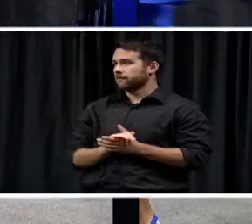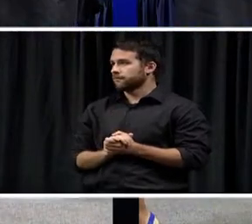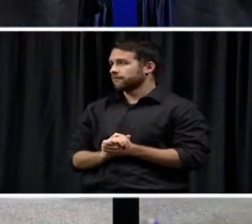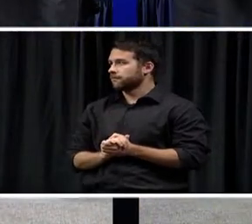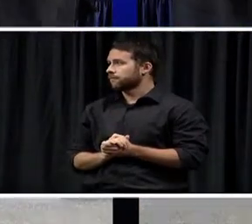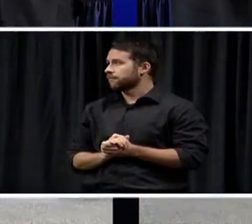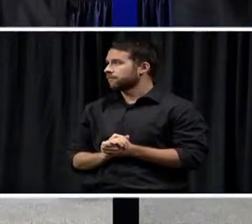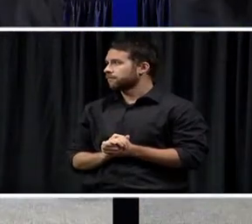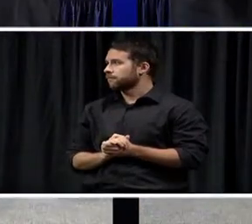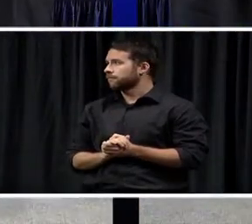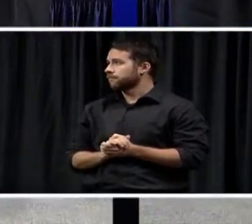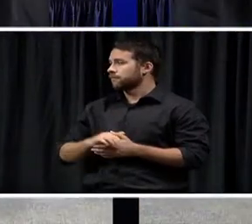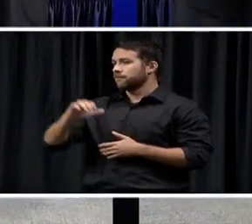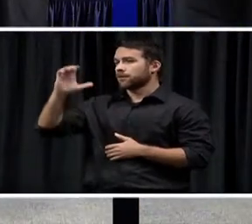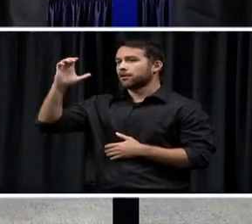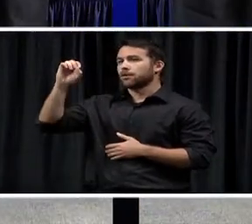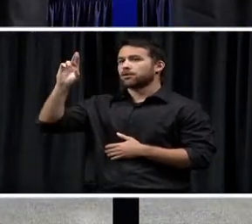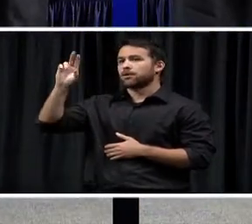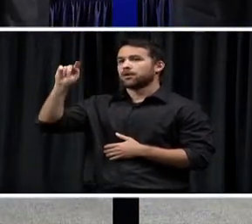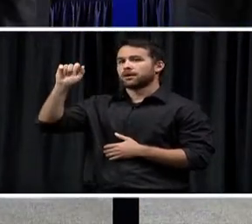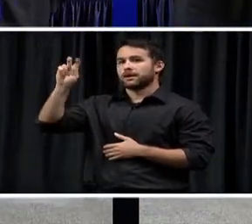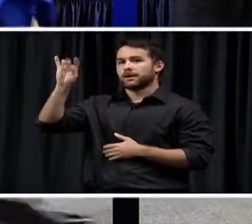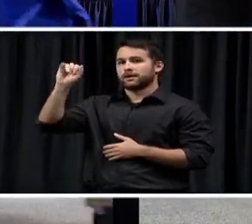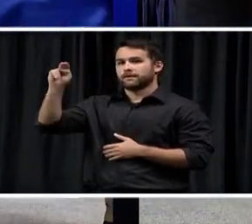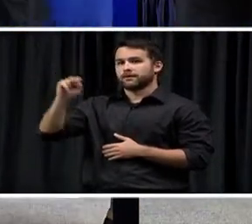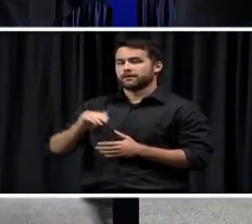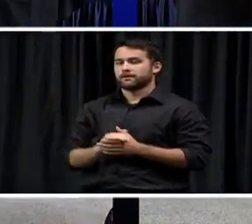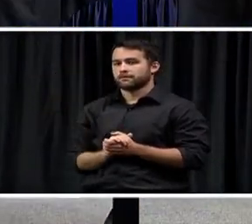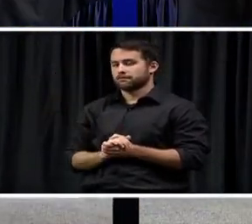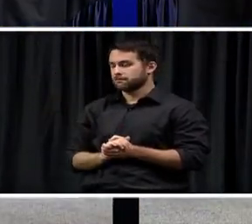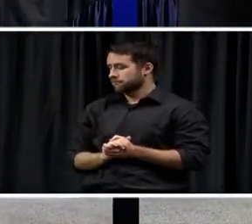Spaulding. Cortavion James Smith.